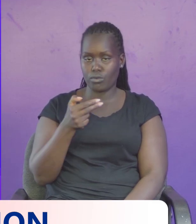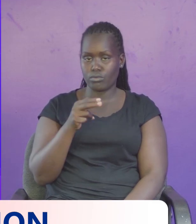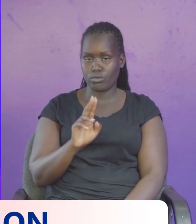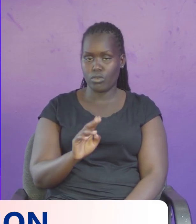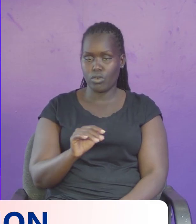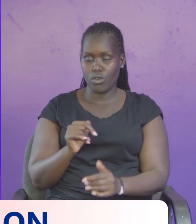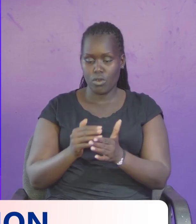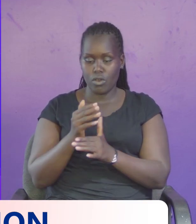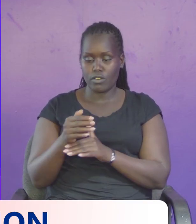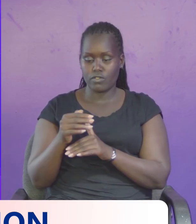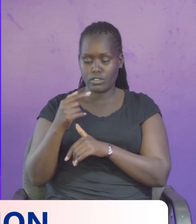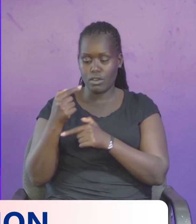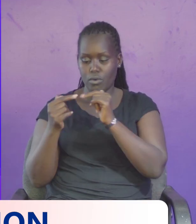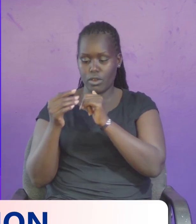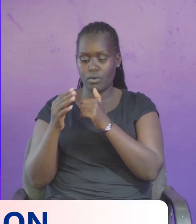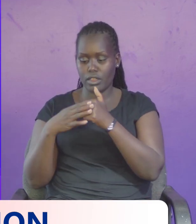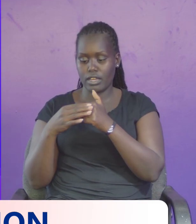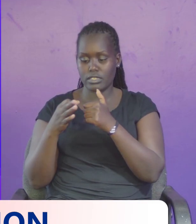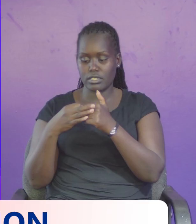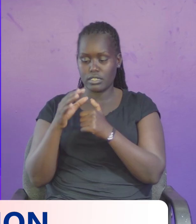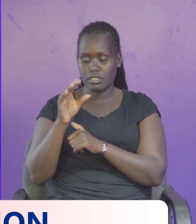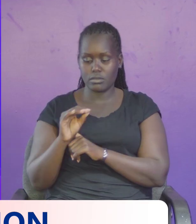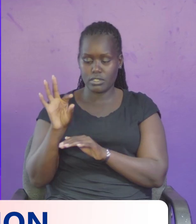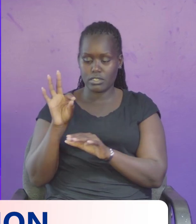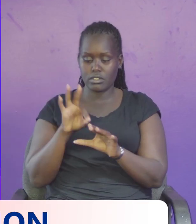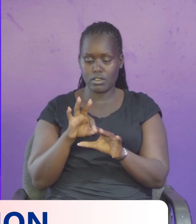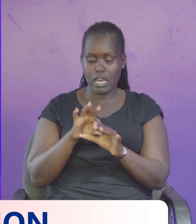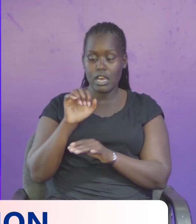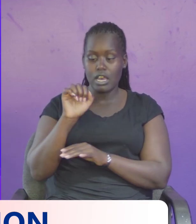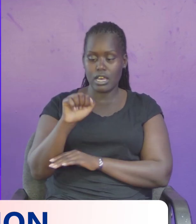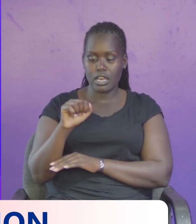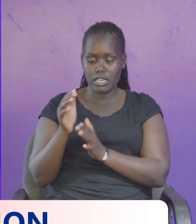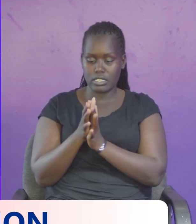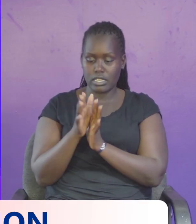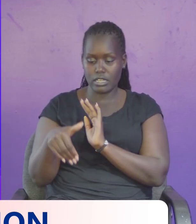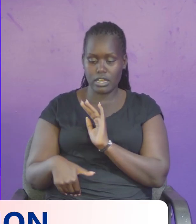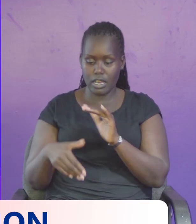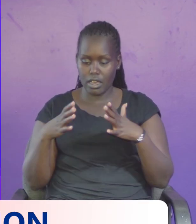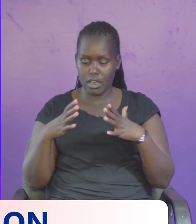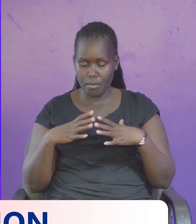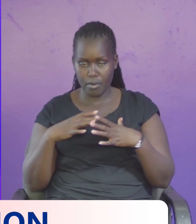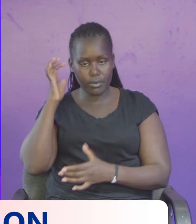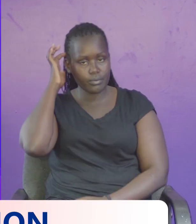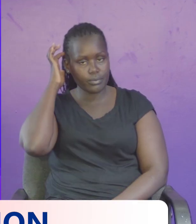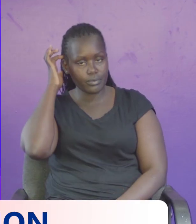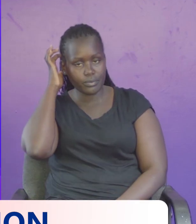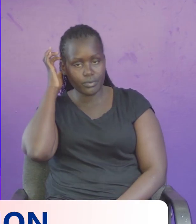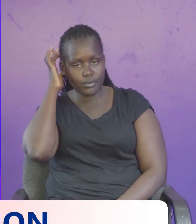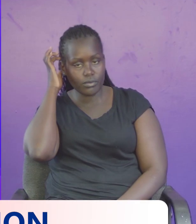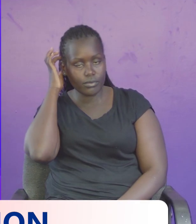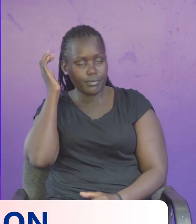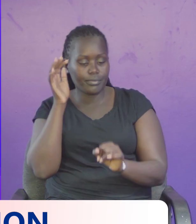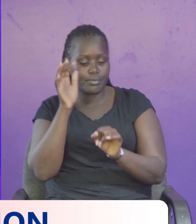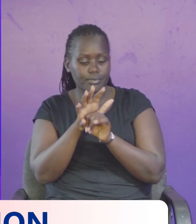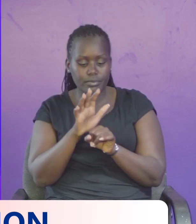with 98% of the votes. Yes, and the young people, of course, majority of them in the